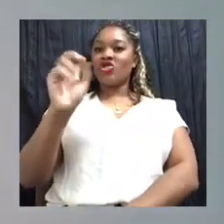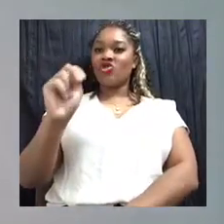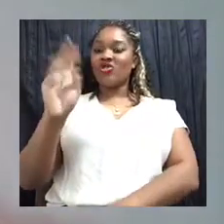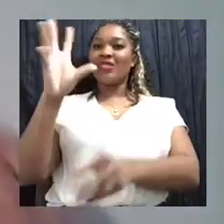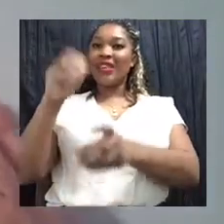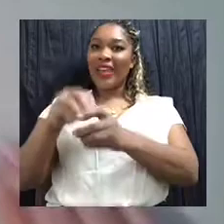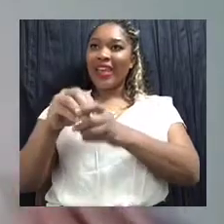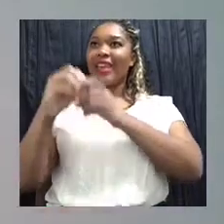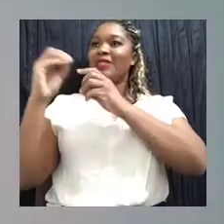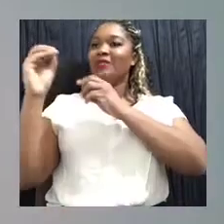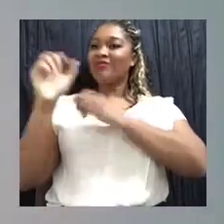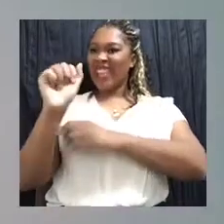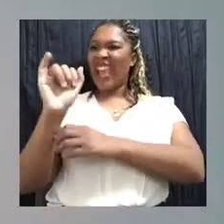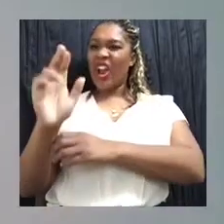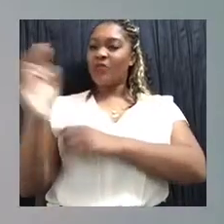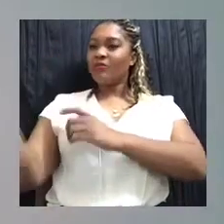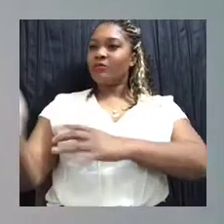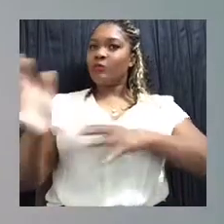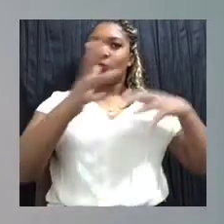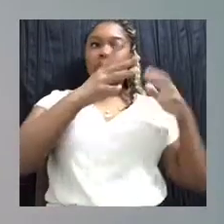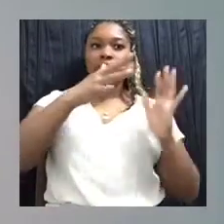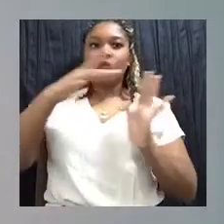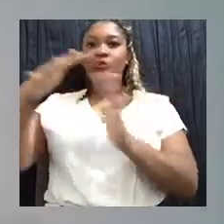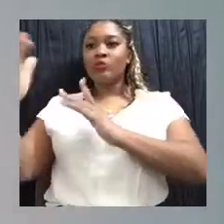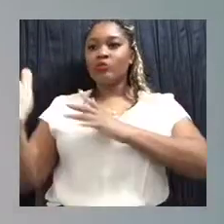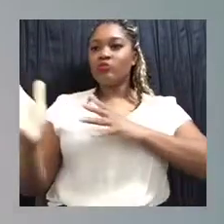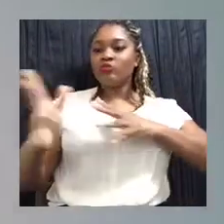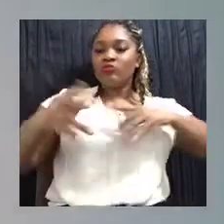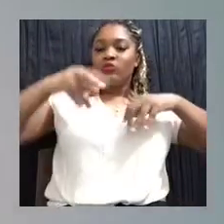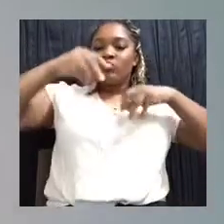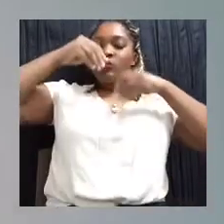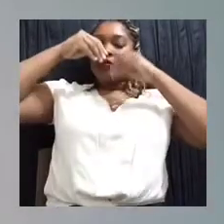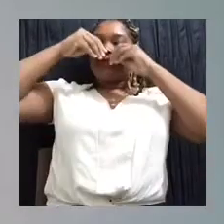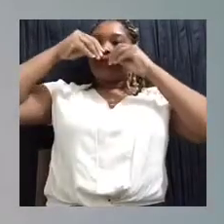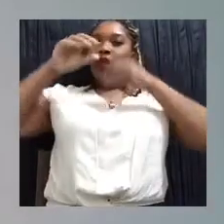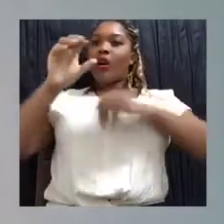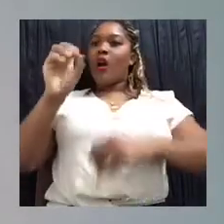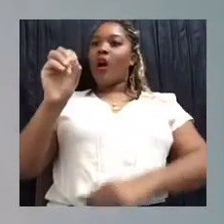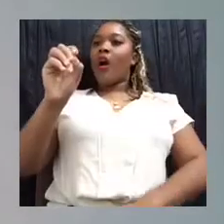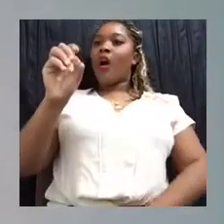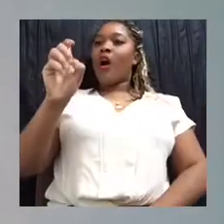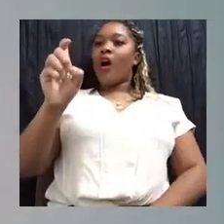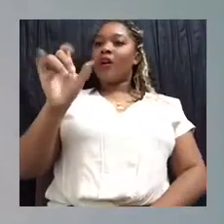in, or we inhale oxygen,